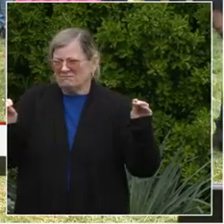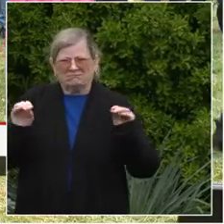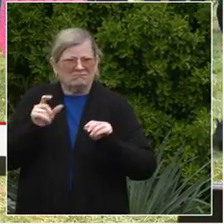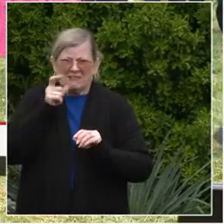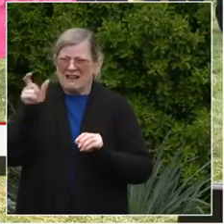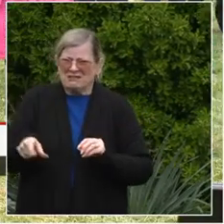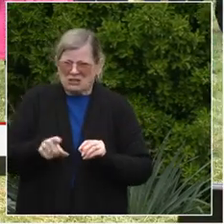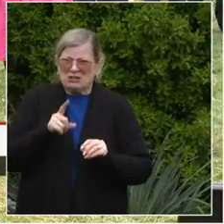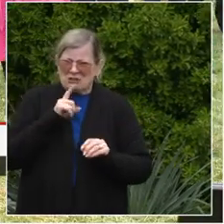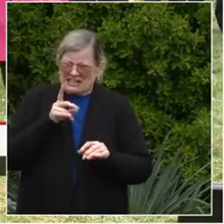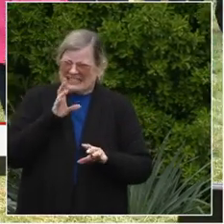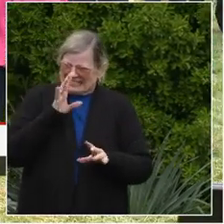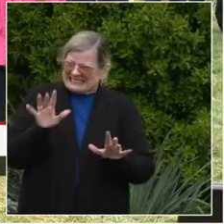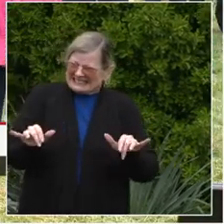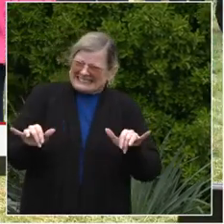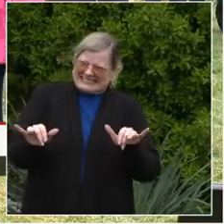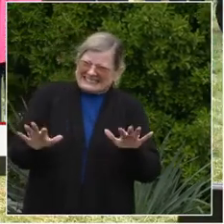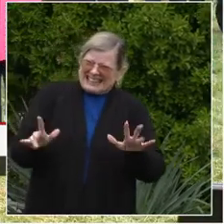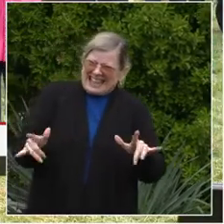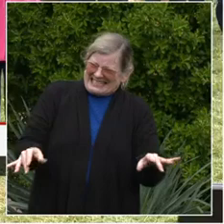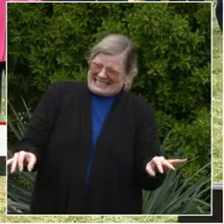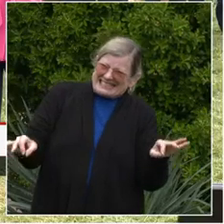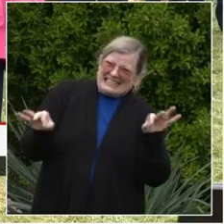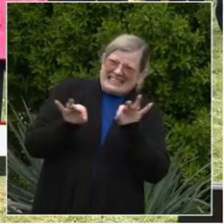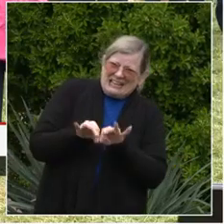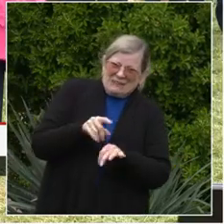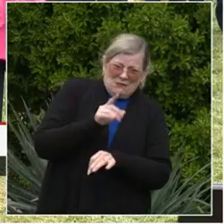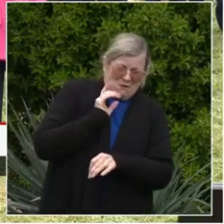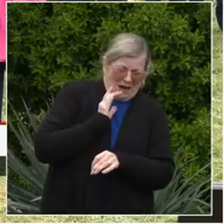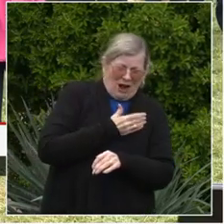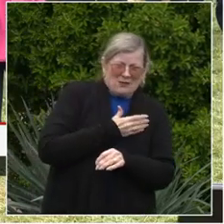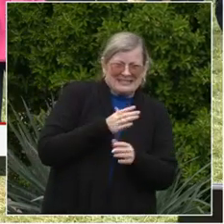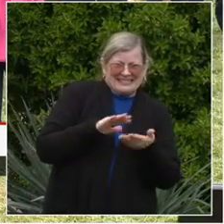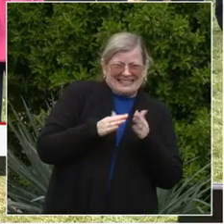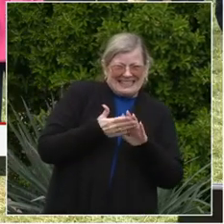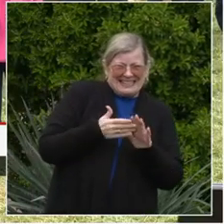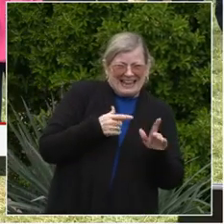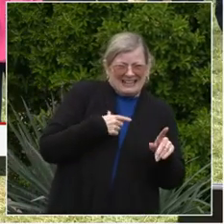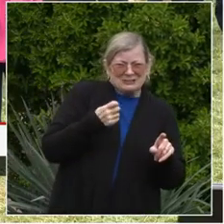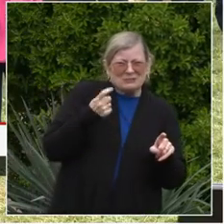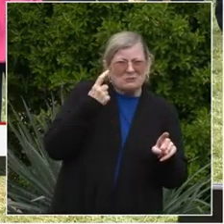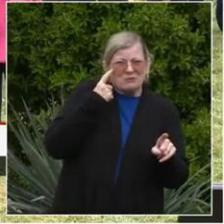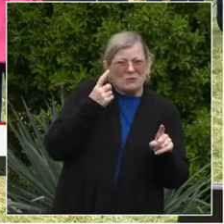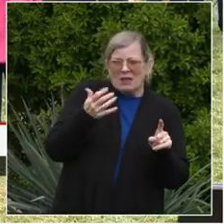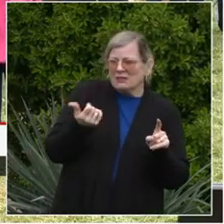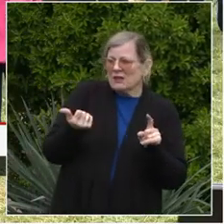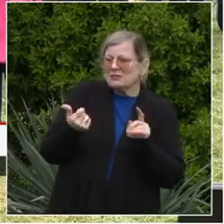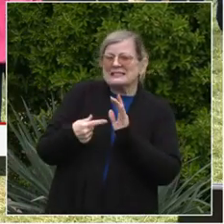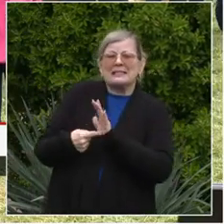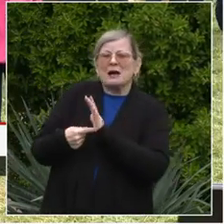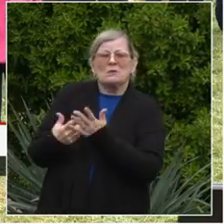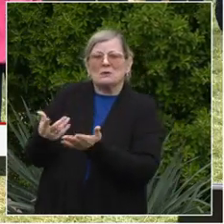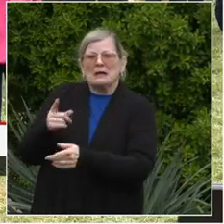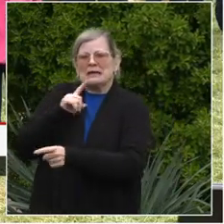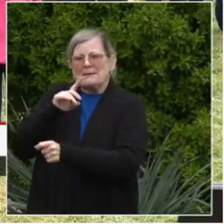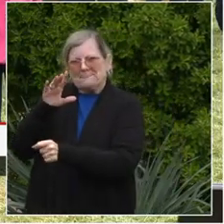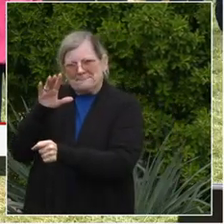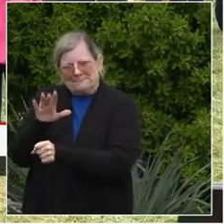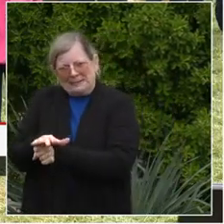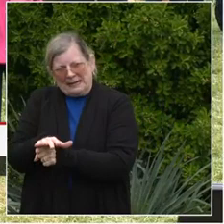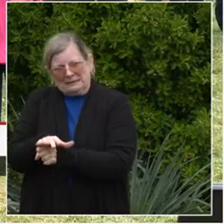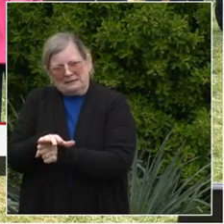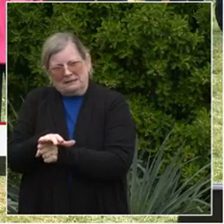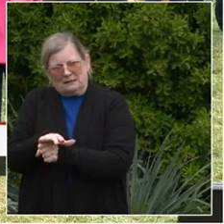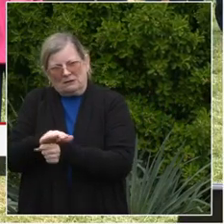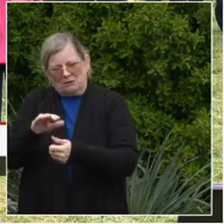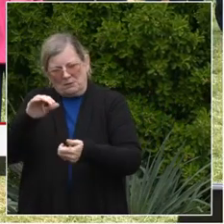very significant, significant for our city. And again, I think just another example of how committed our partners in the ATF, how